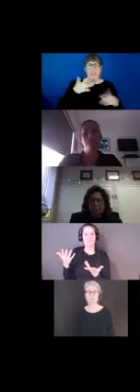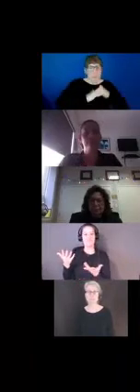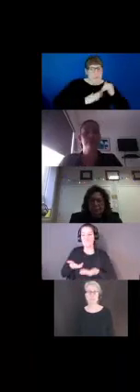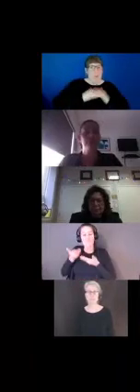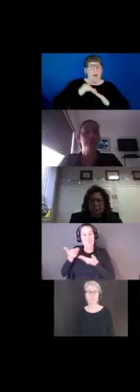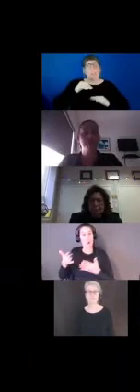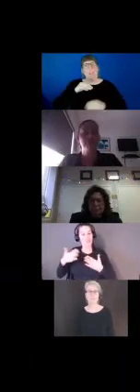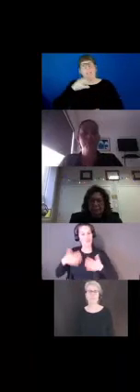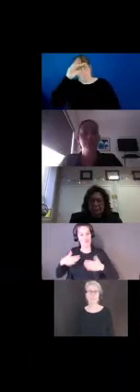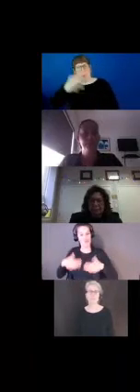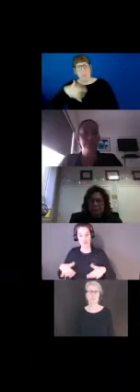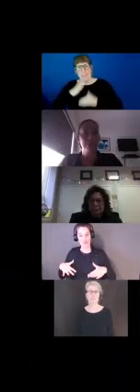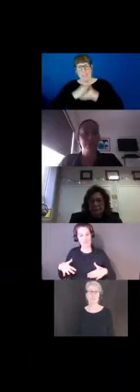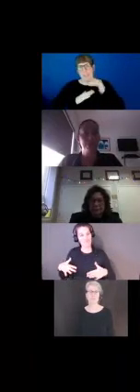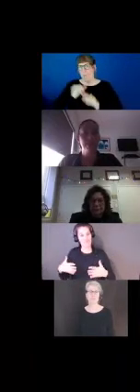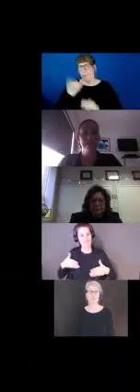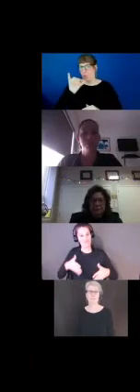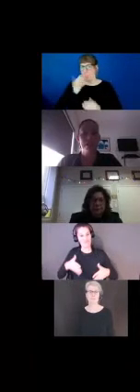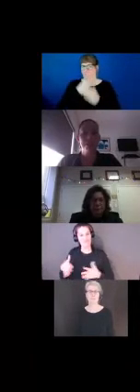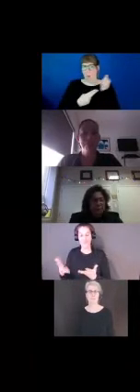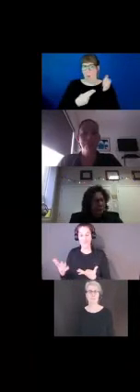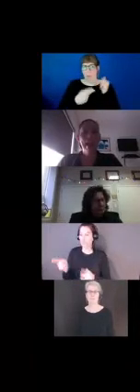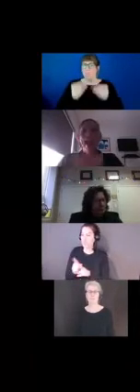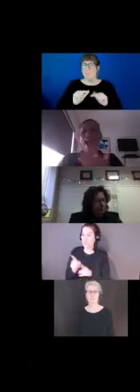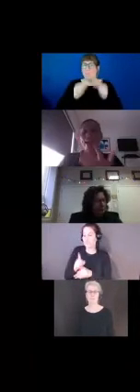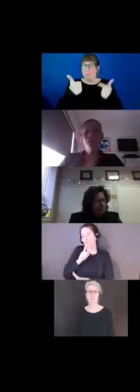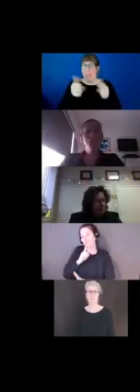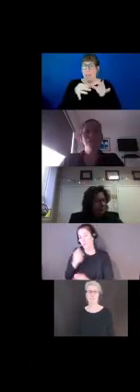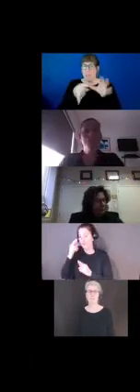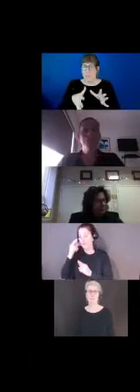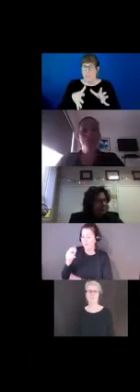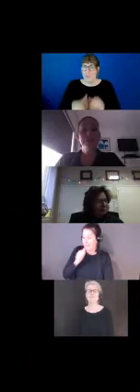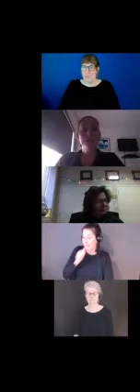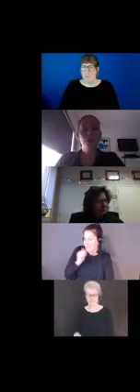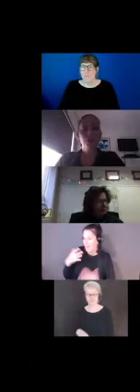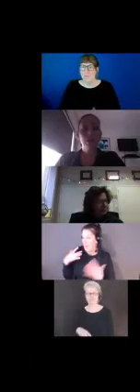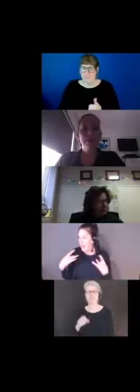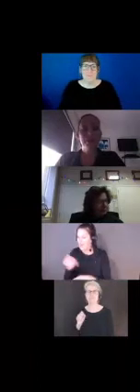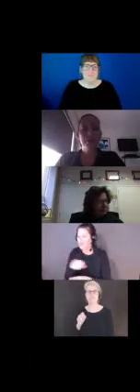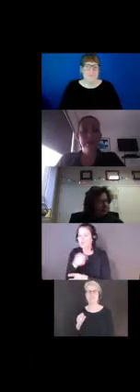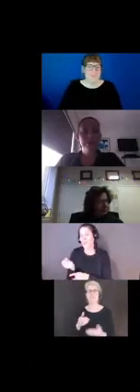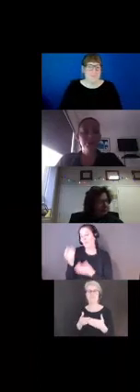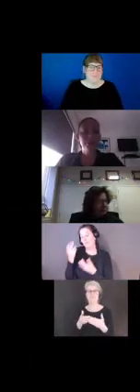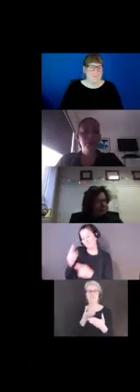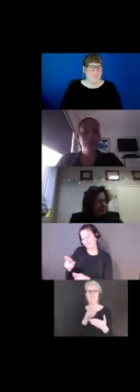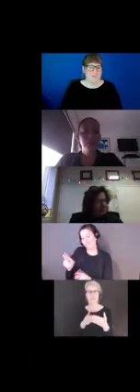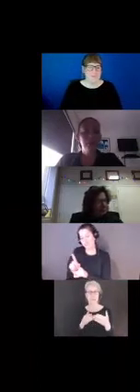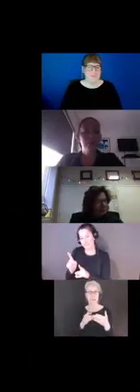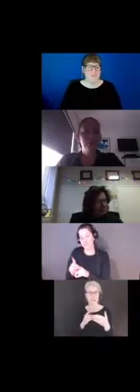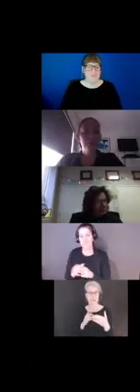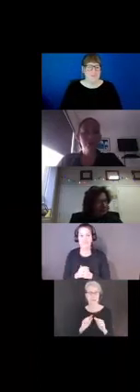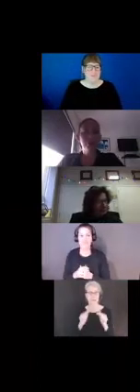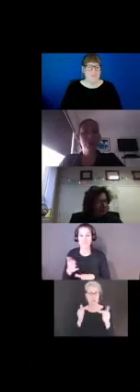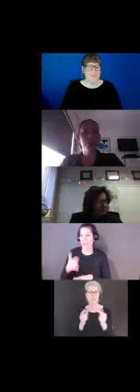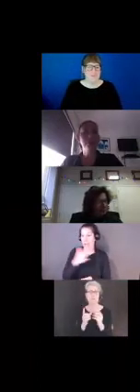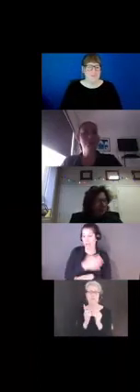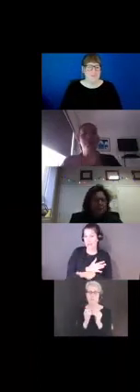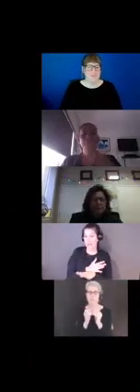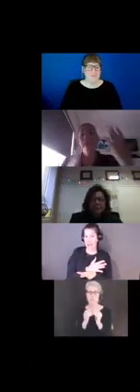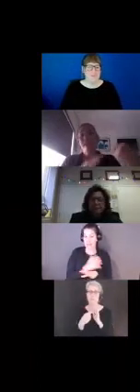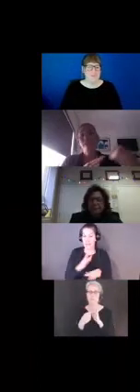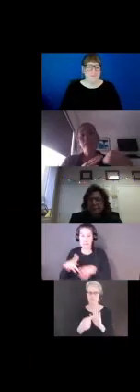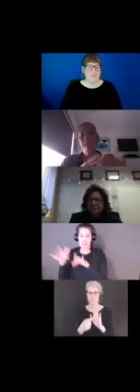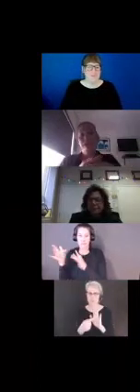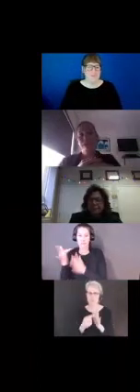that the boys feel comfortable in what they wear as well. And so just before we go, I would just like to share one more video with you all.